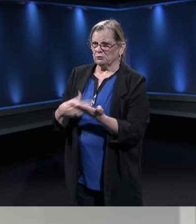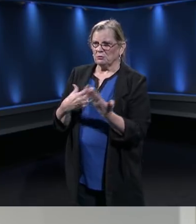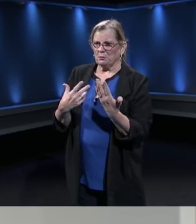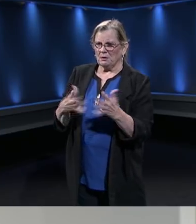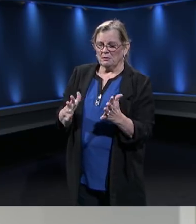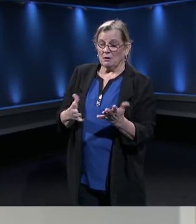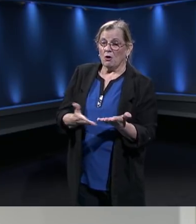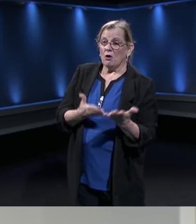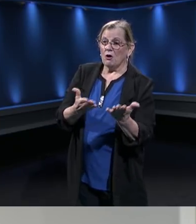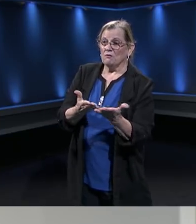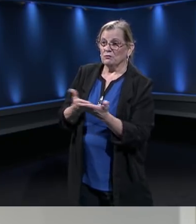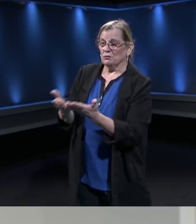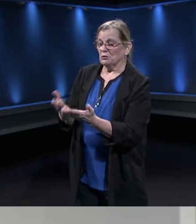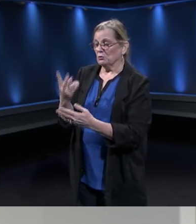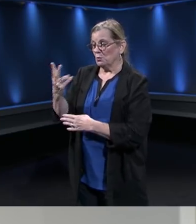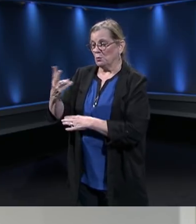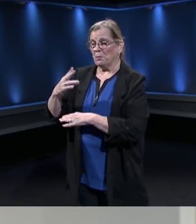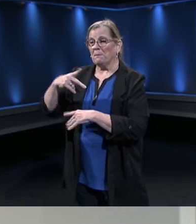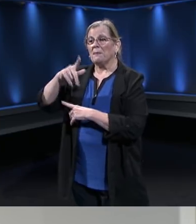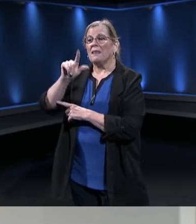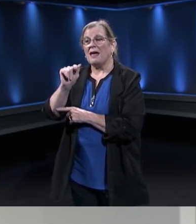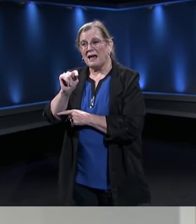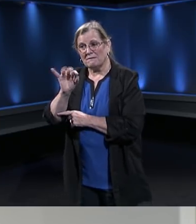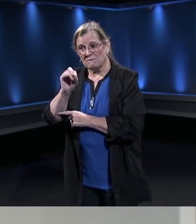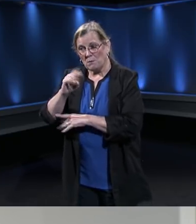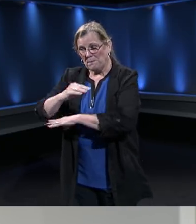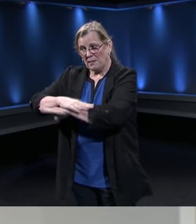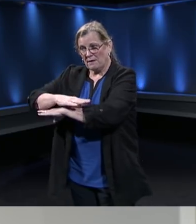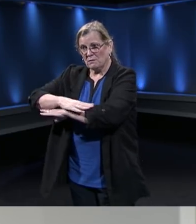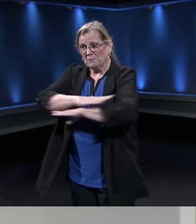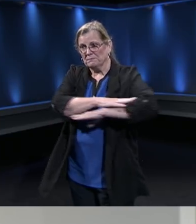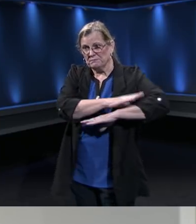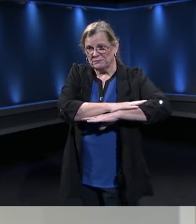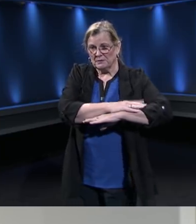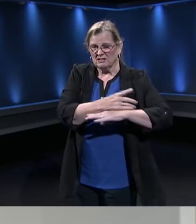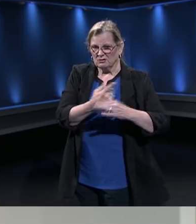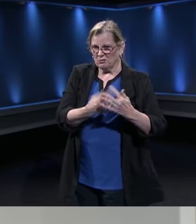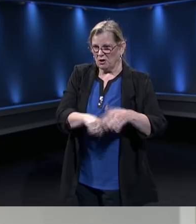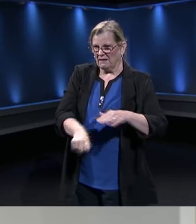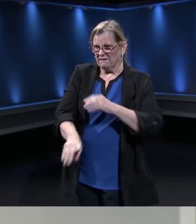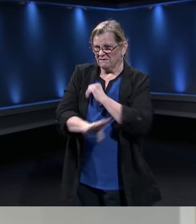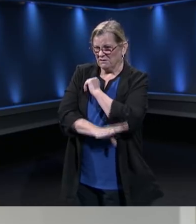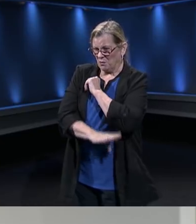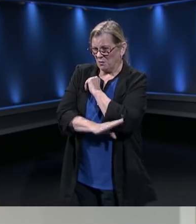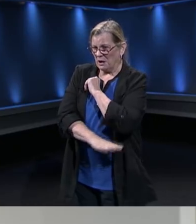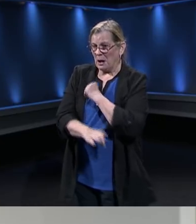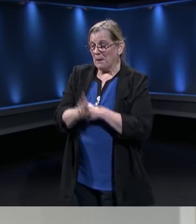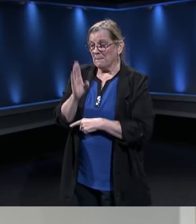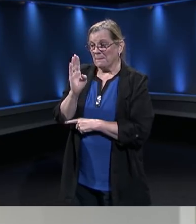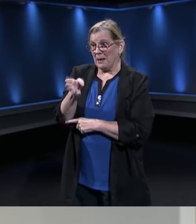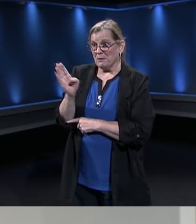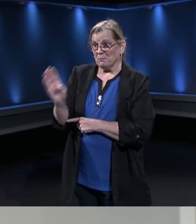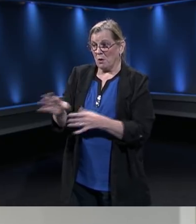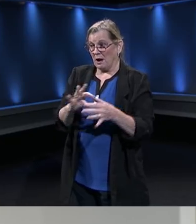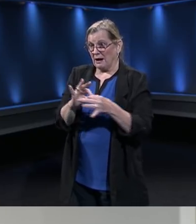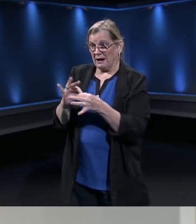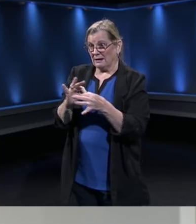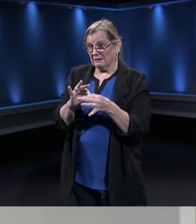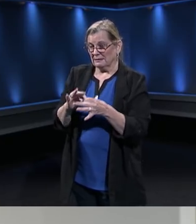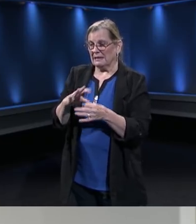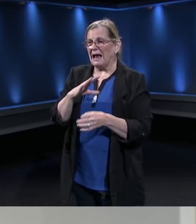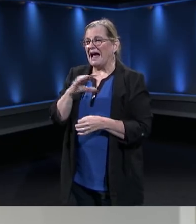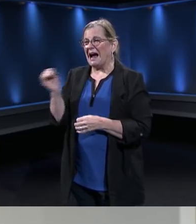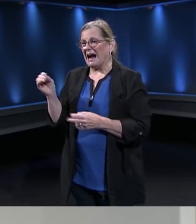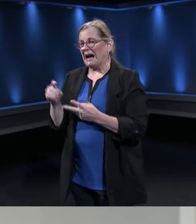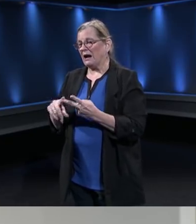back in the spring, and we are for this fall, our Blackboard Collaborate Ultra and Google Meets. We have been working